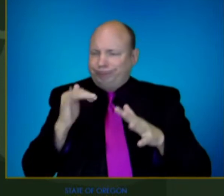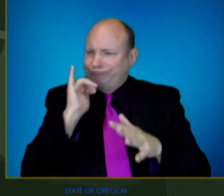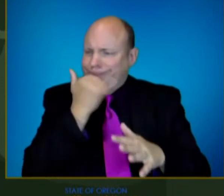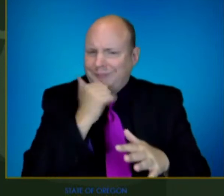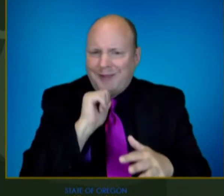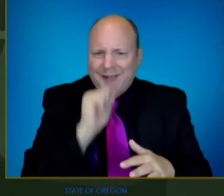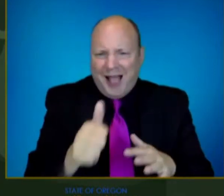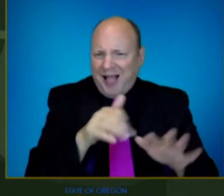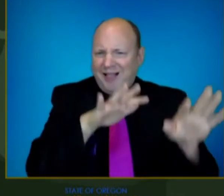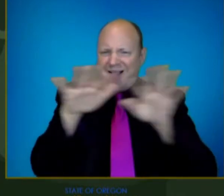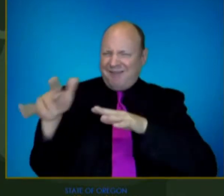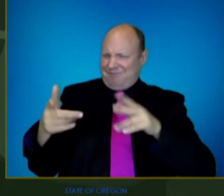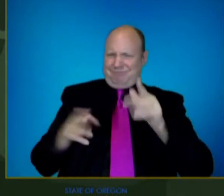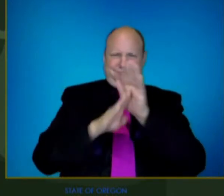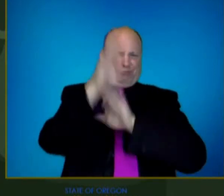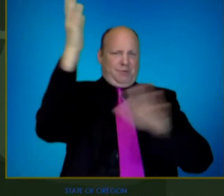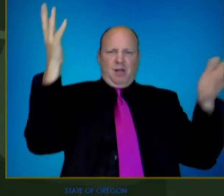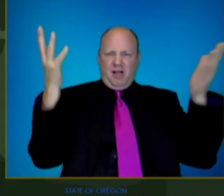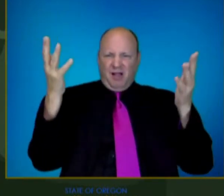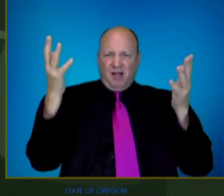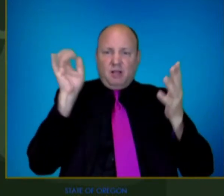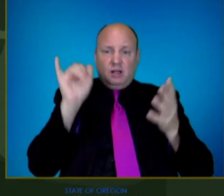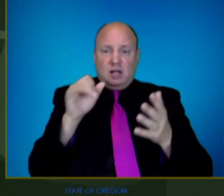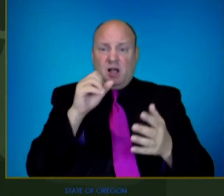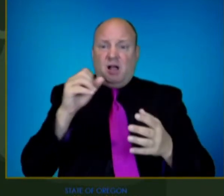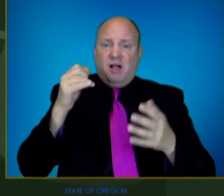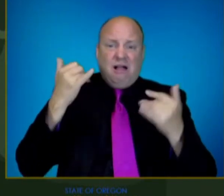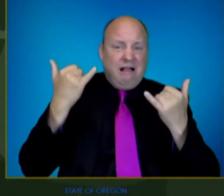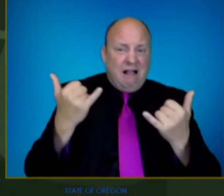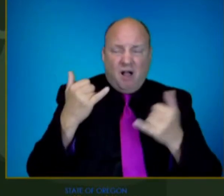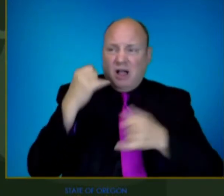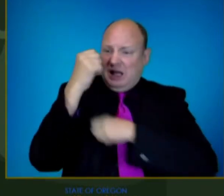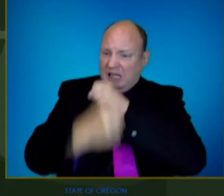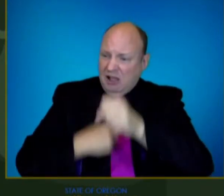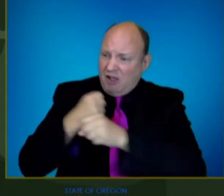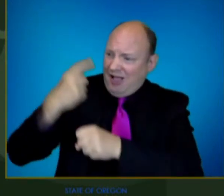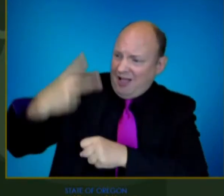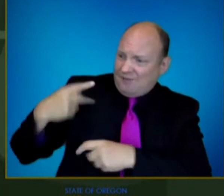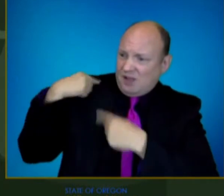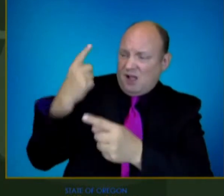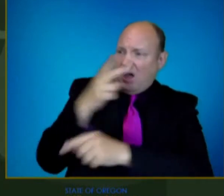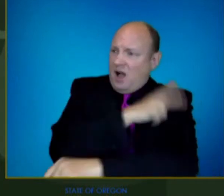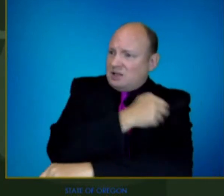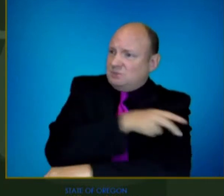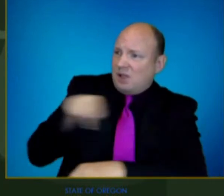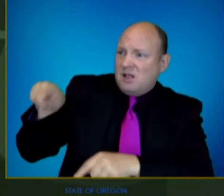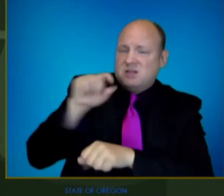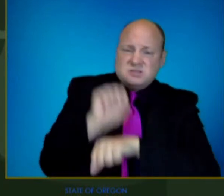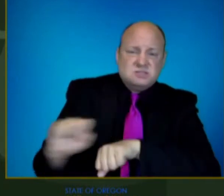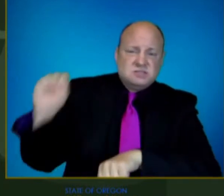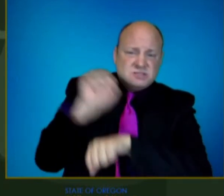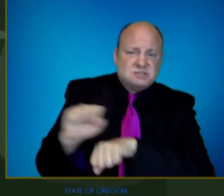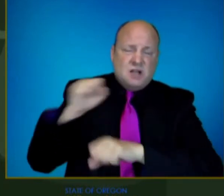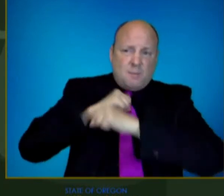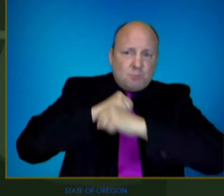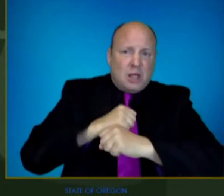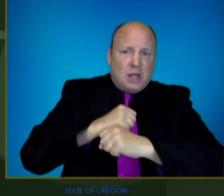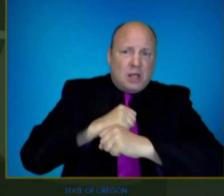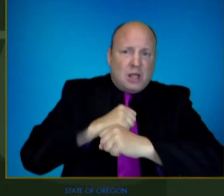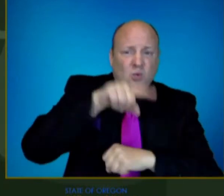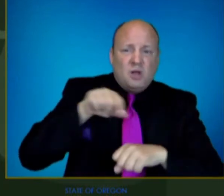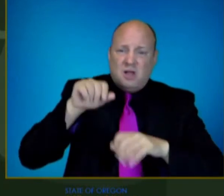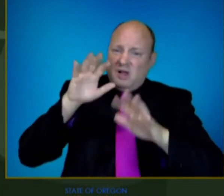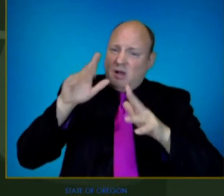half, working day in and day out to protect Oregonians. We have